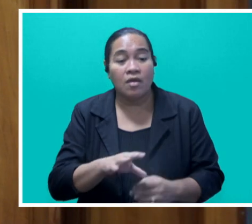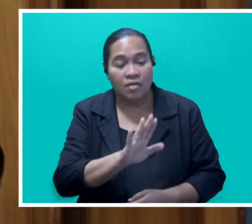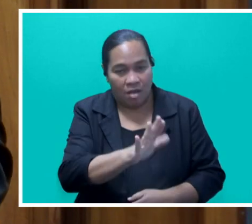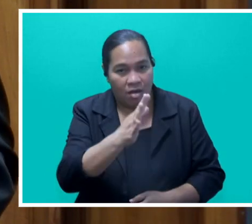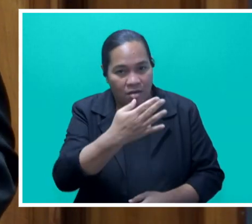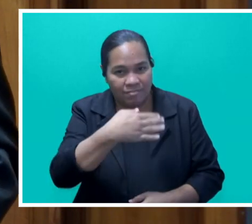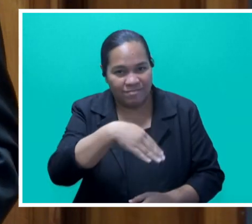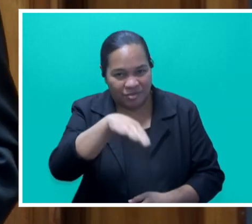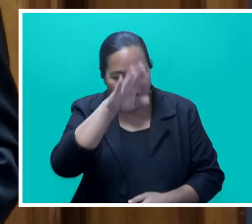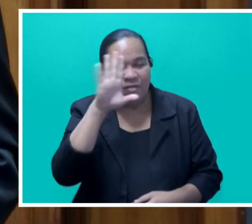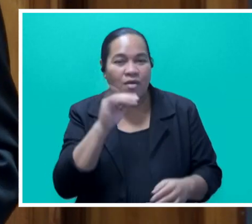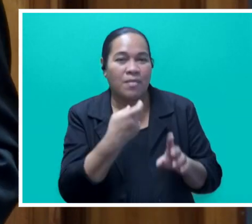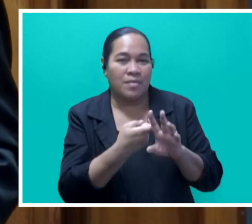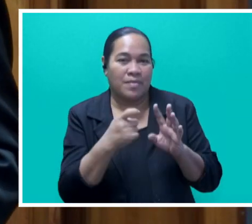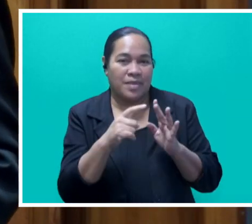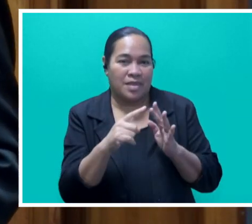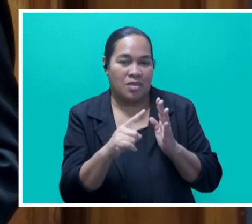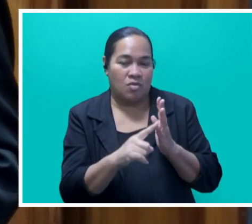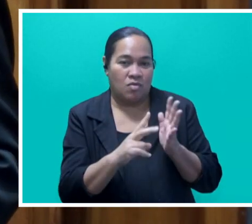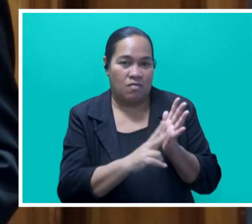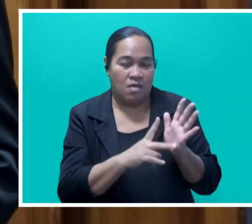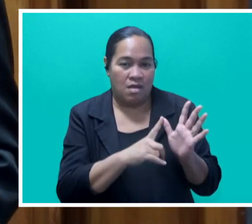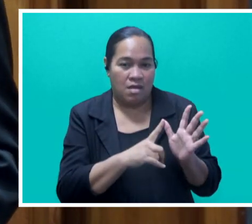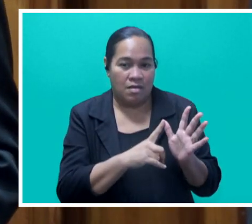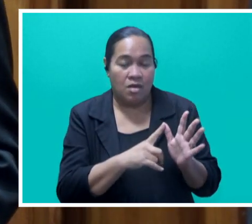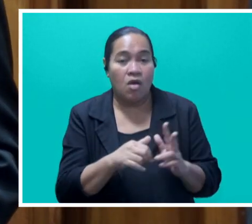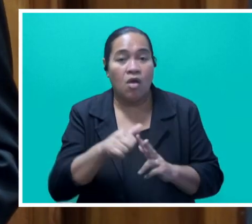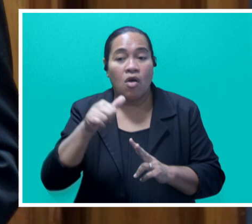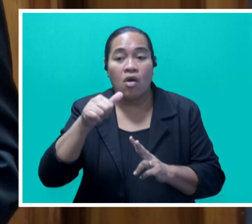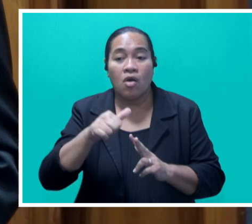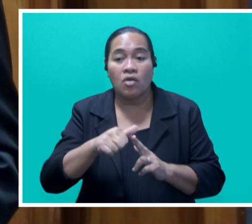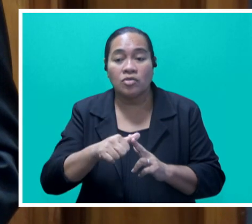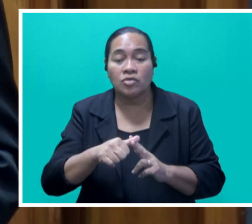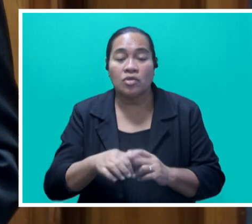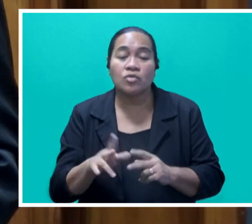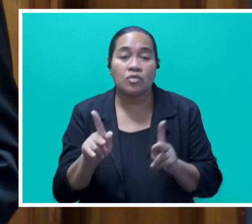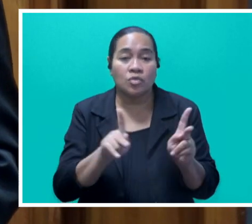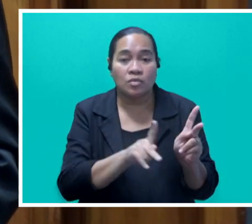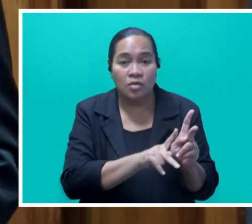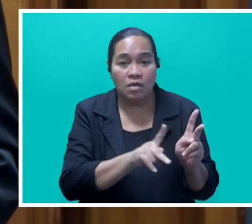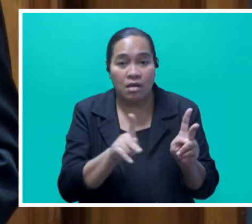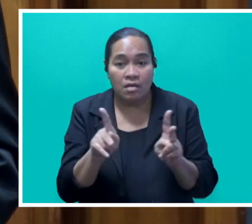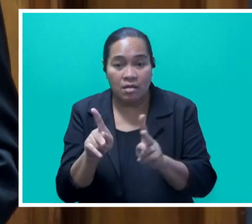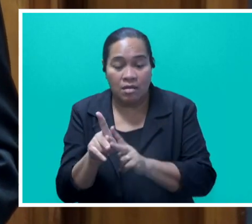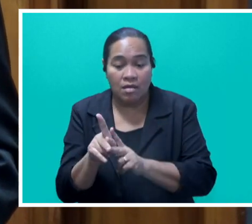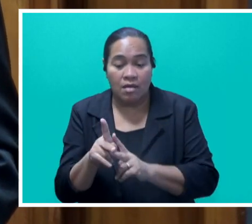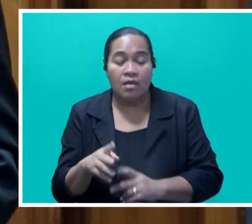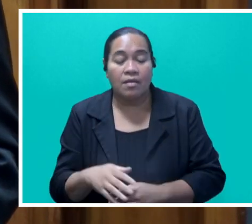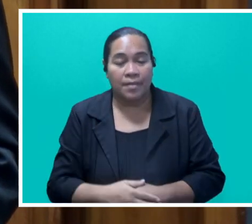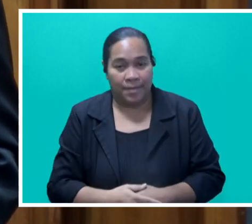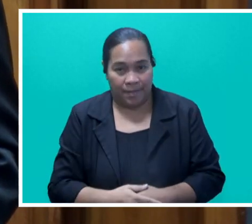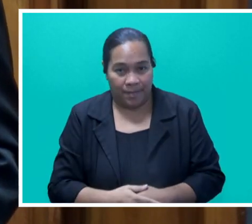roktikiwa sa bagaturanga rarang badal tsunga ay kumbuna nunggu balik usaha